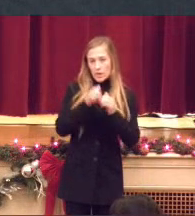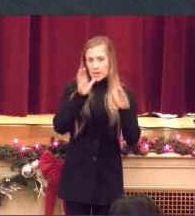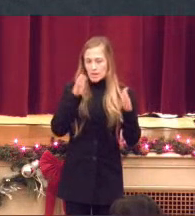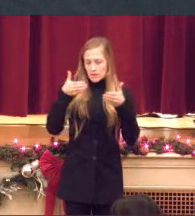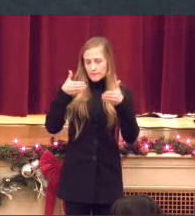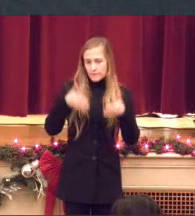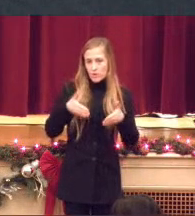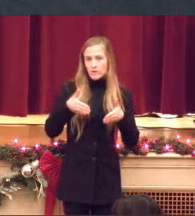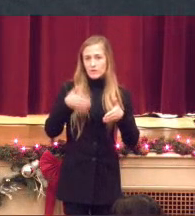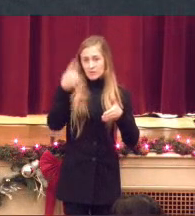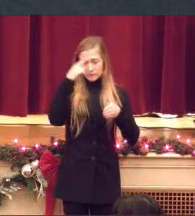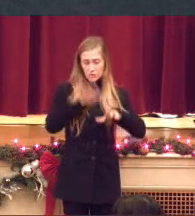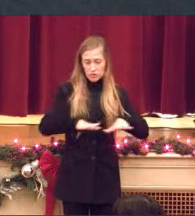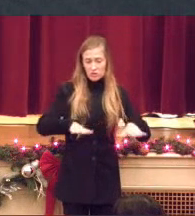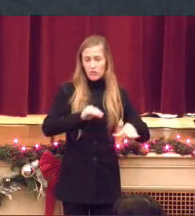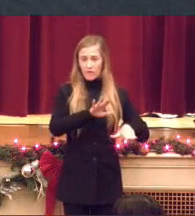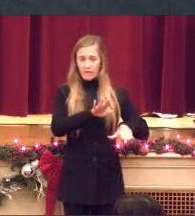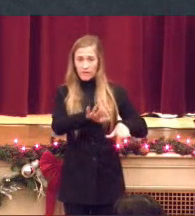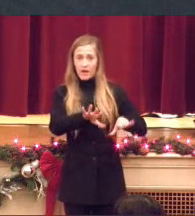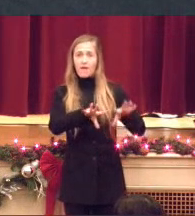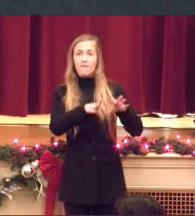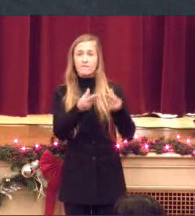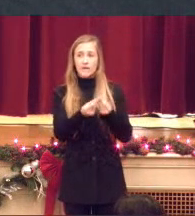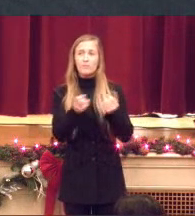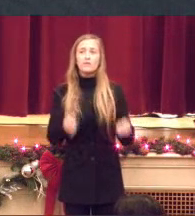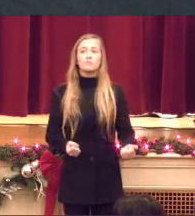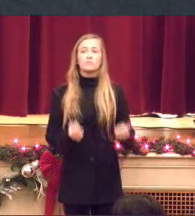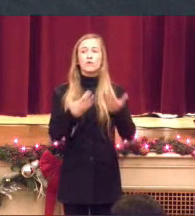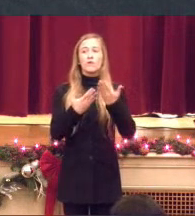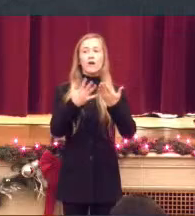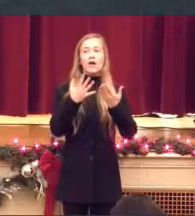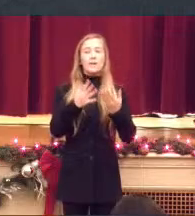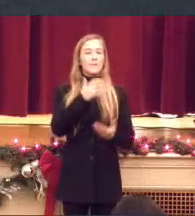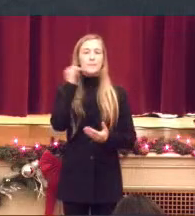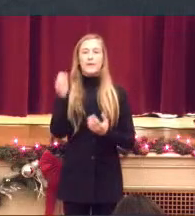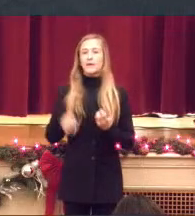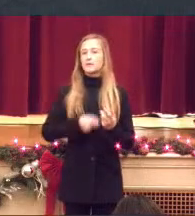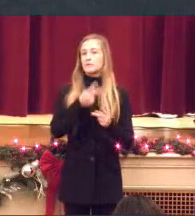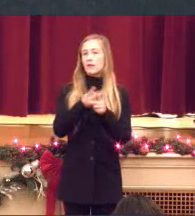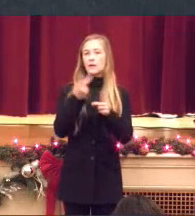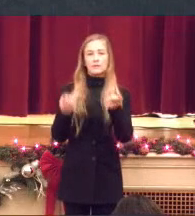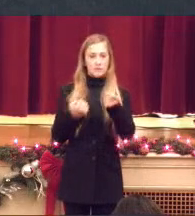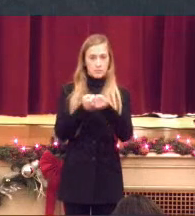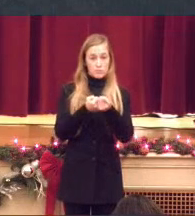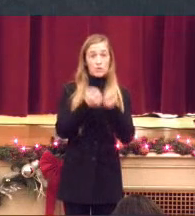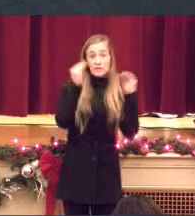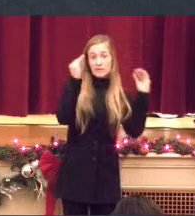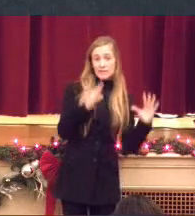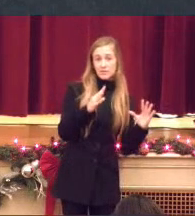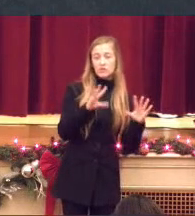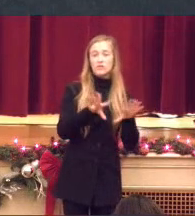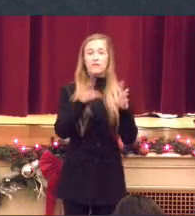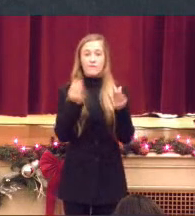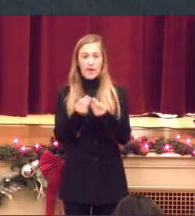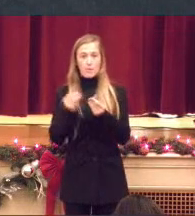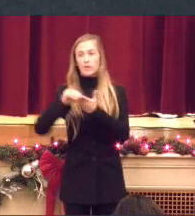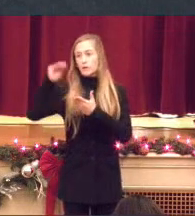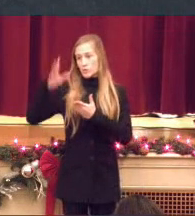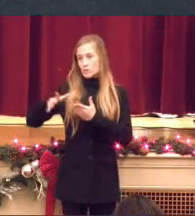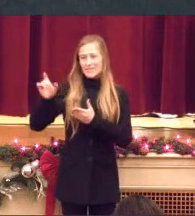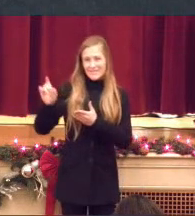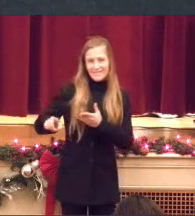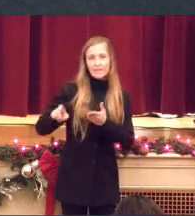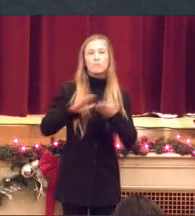those children and their families, to provide the kind of support that teachers and the families and students need to be